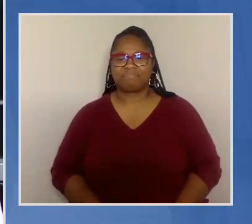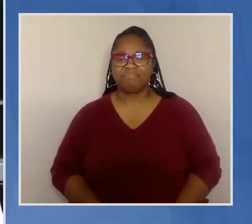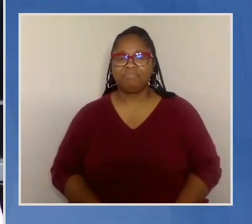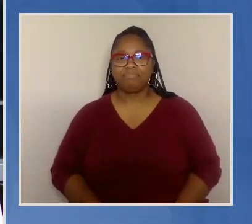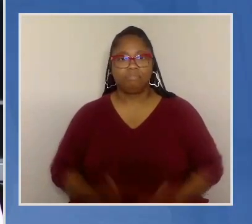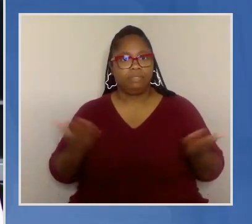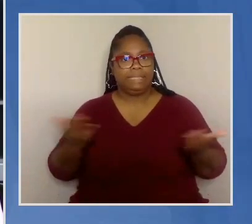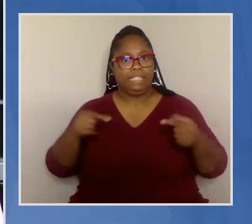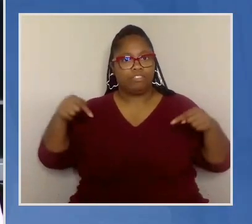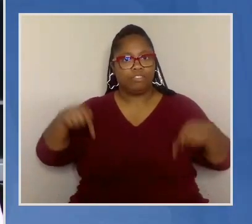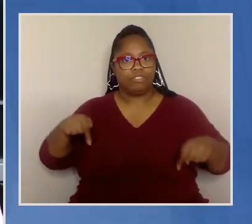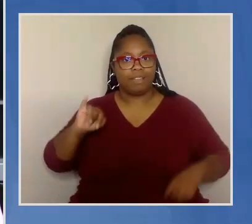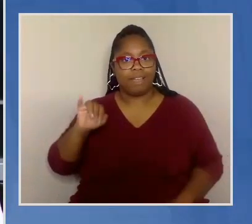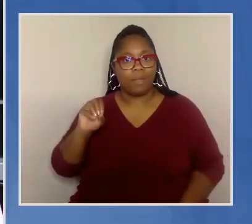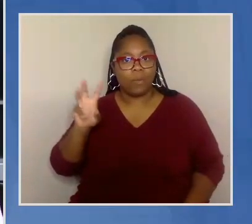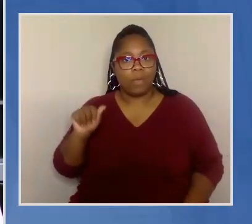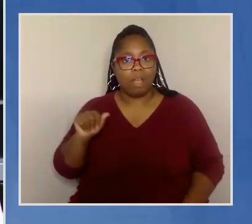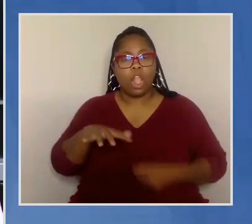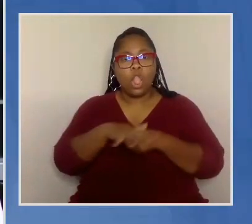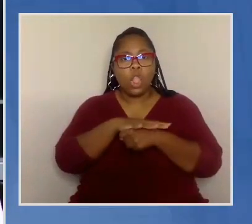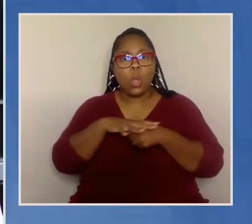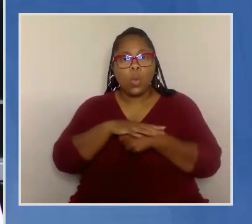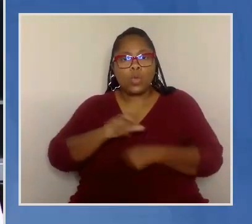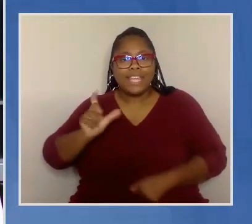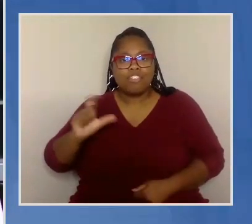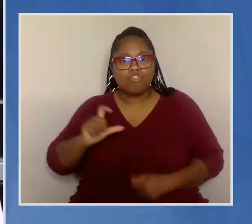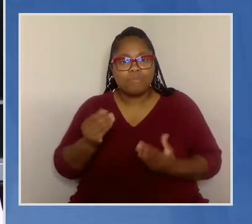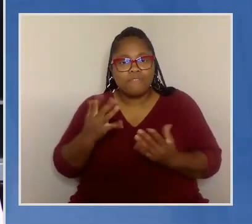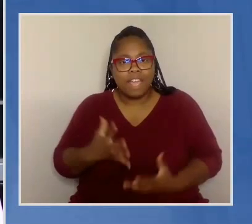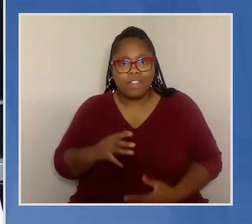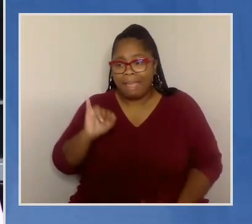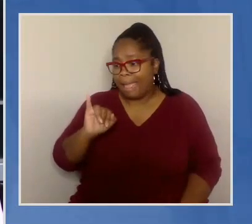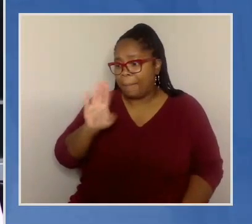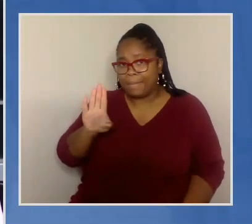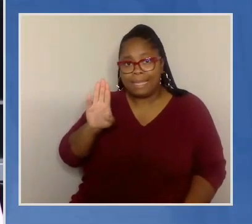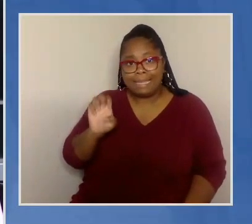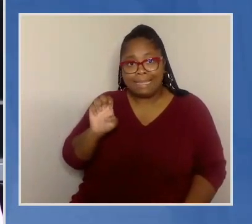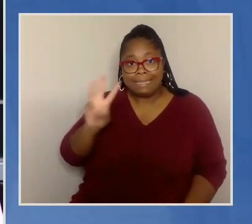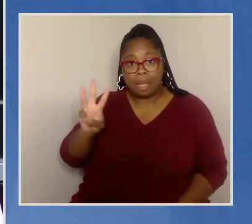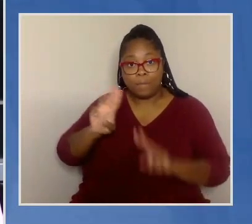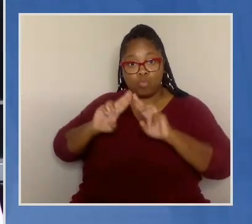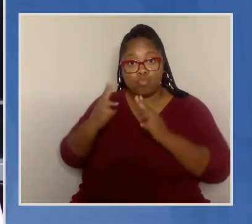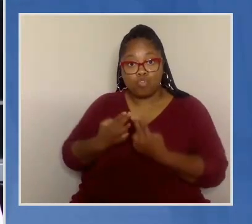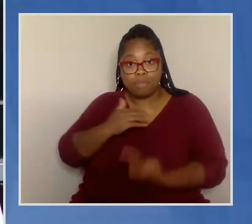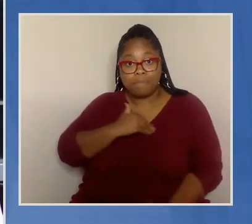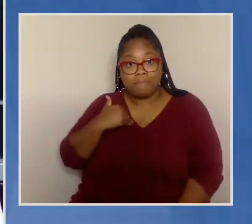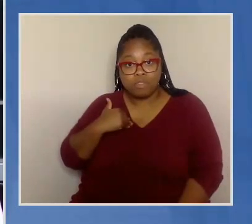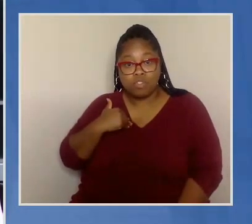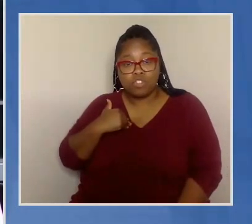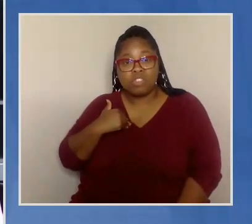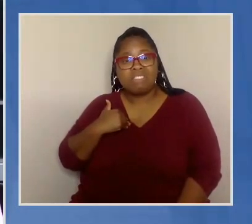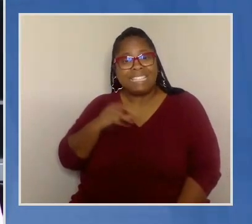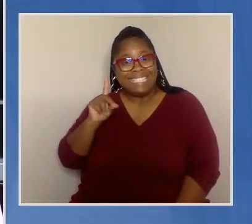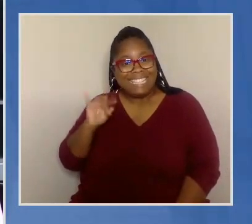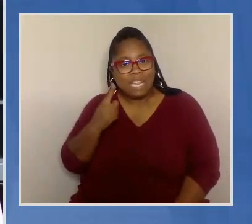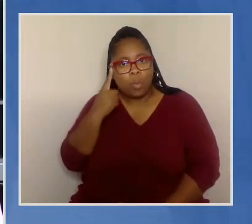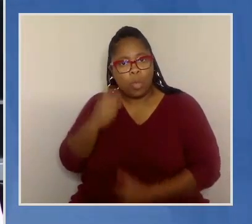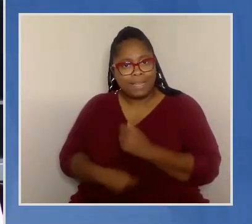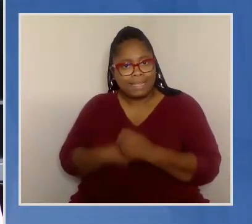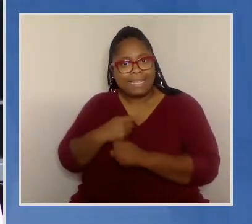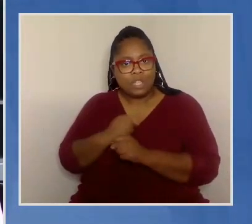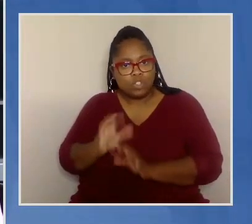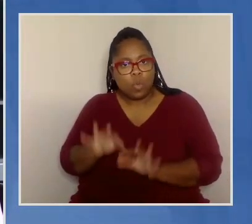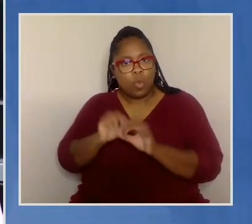And here in Iowa, local energy providers and IBEW members did a year's worth of